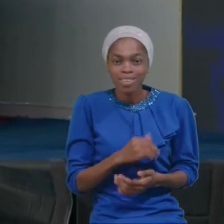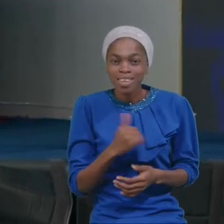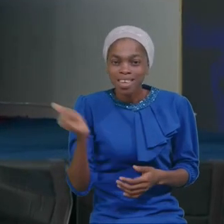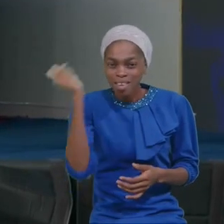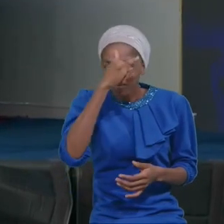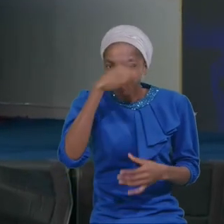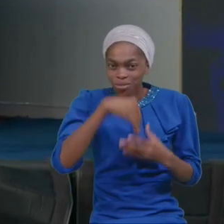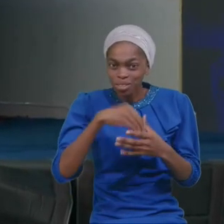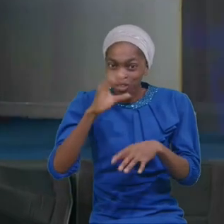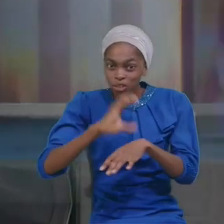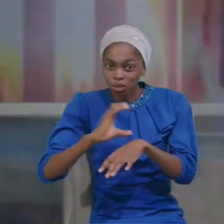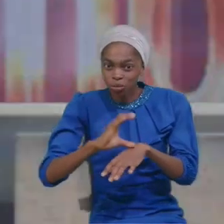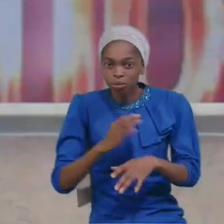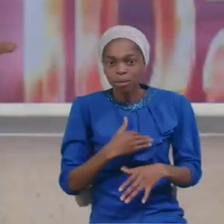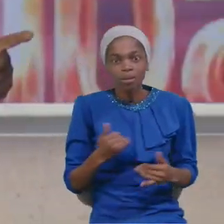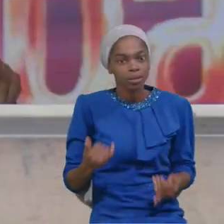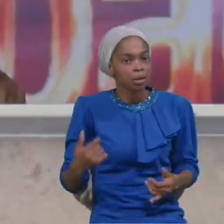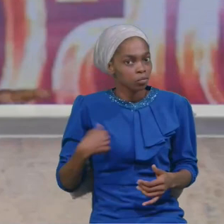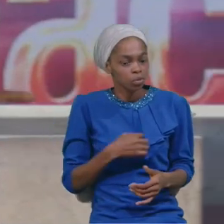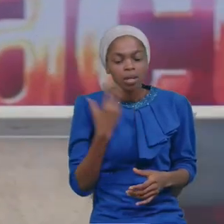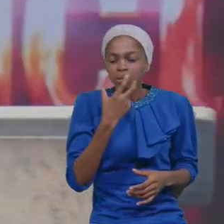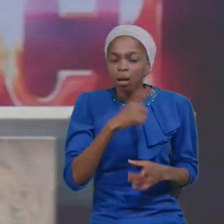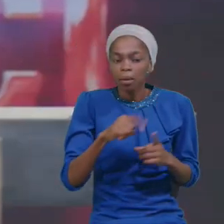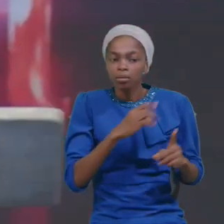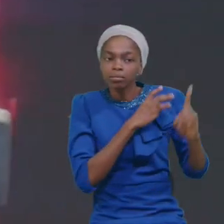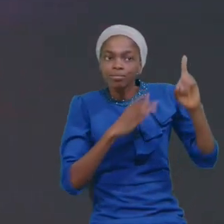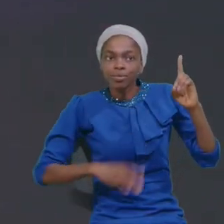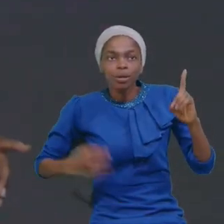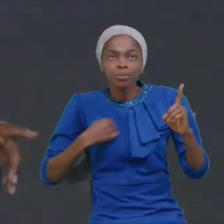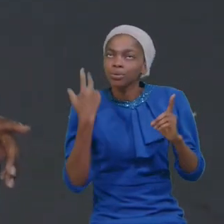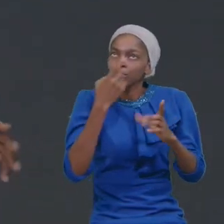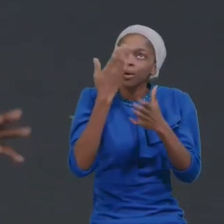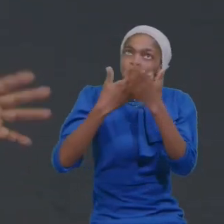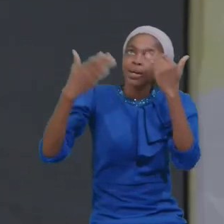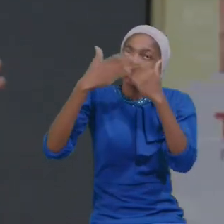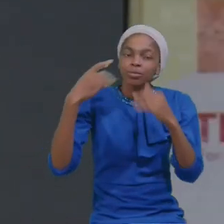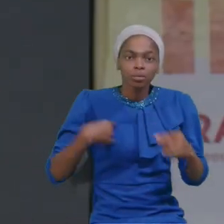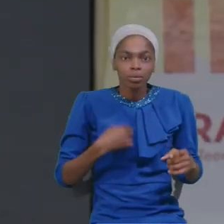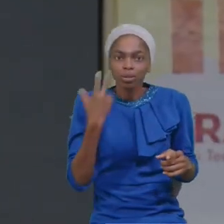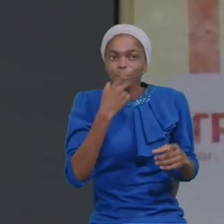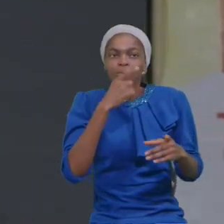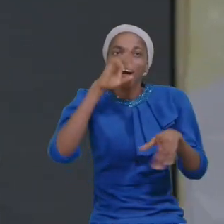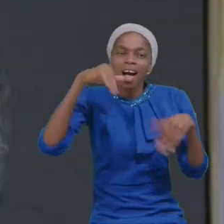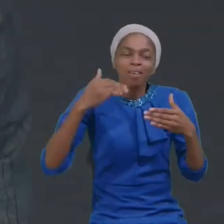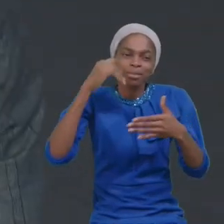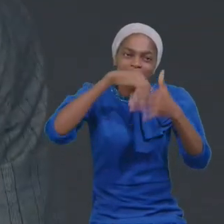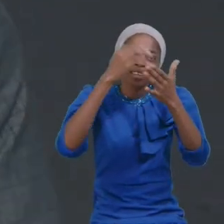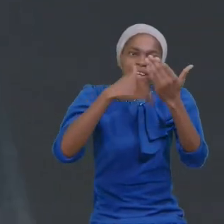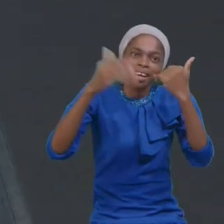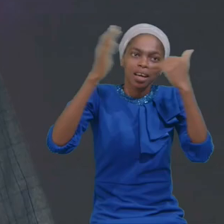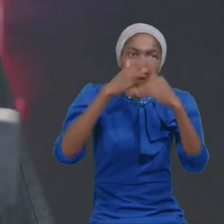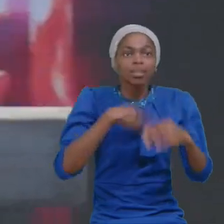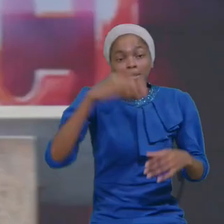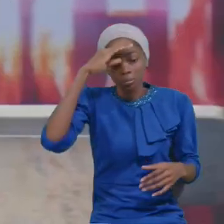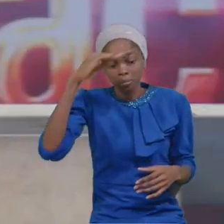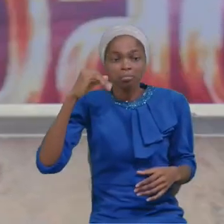about how we can get there. And the man, the woman comes to church every Sunday and every weekday. And he